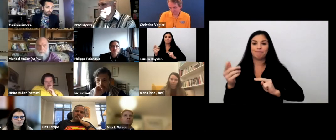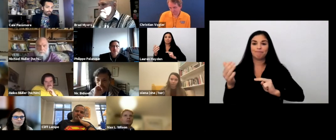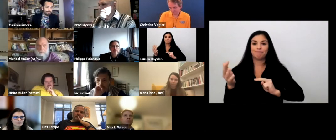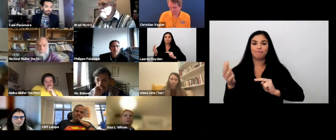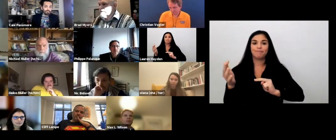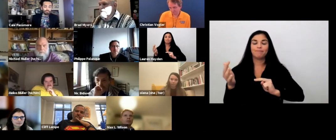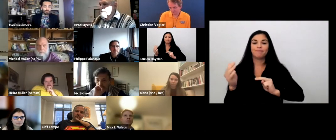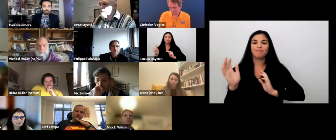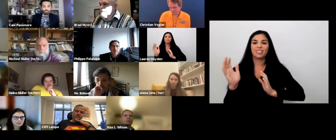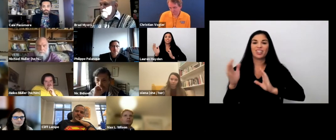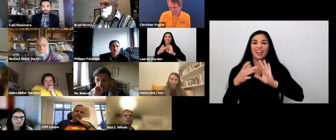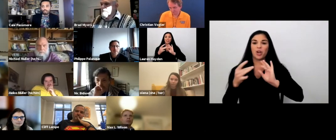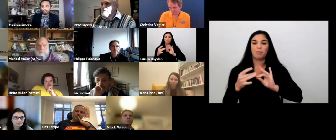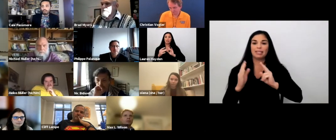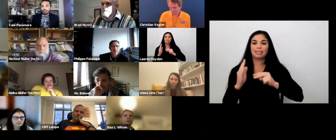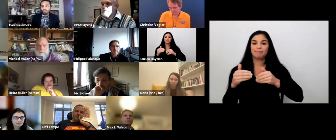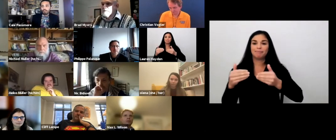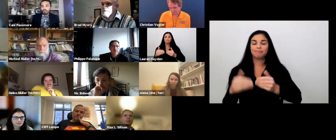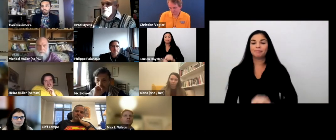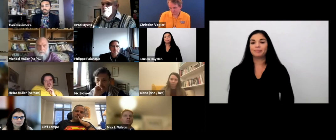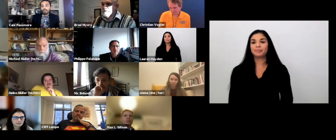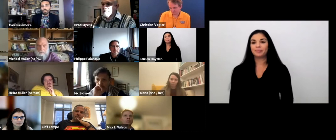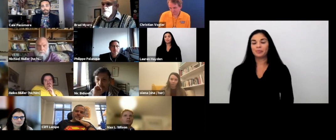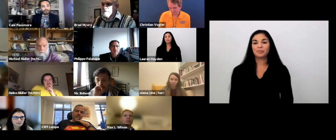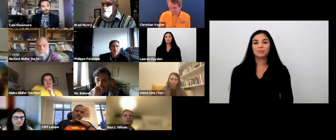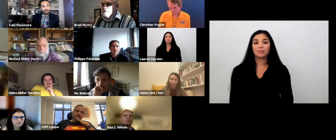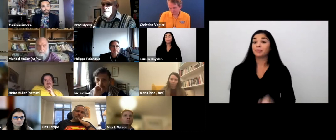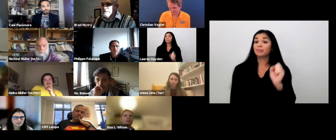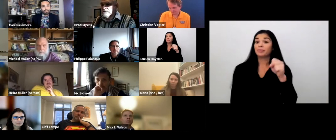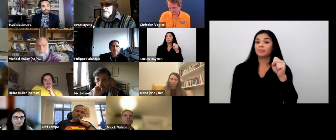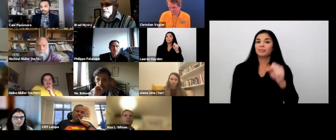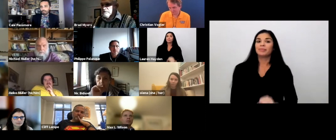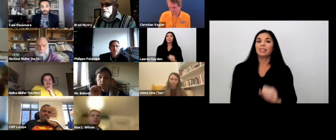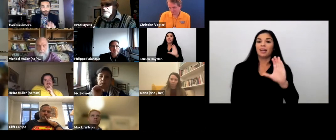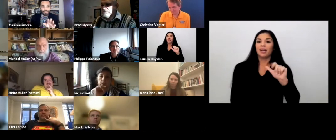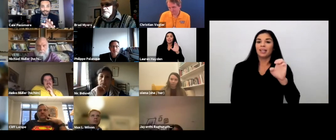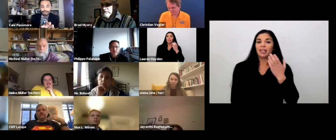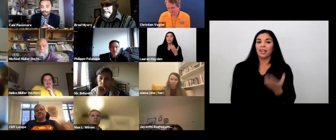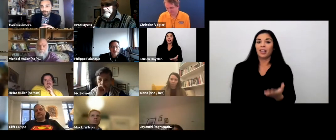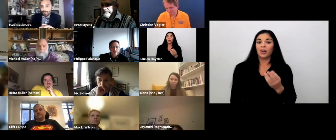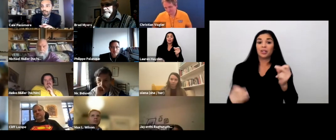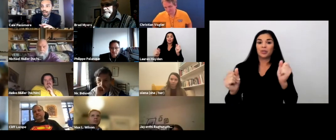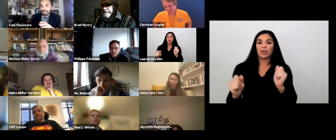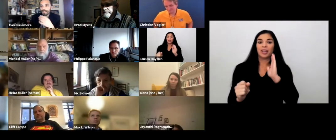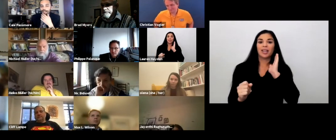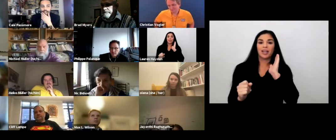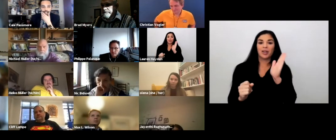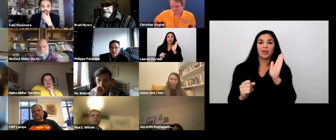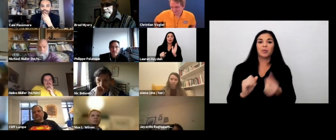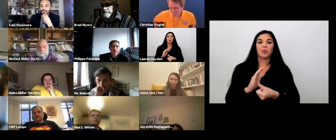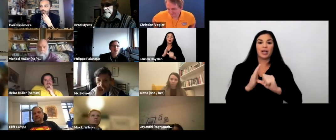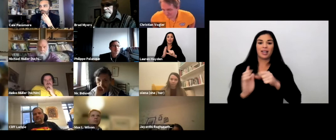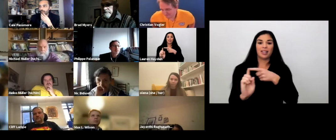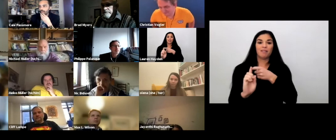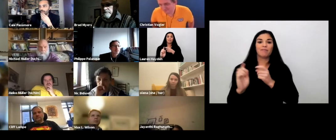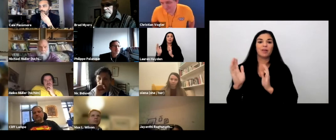from the chat, because there's a few more comments there. Yeah, I was just going to really quickly highlight from the chat that